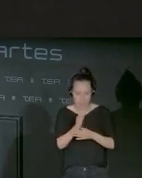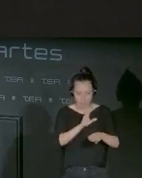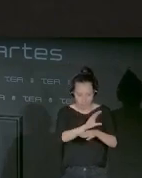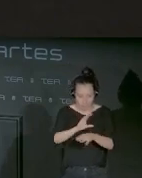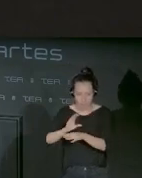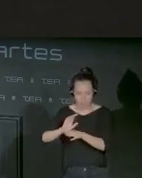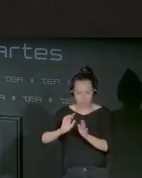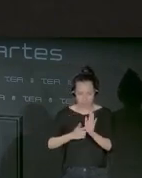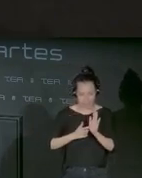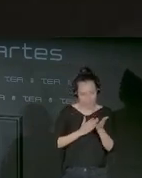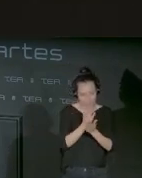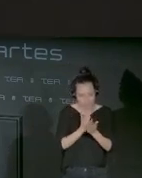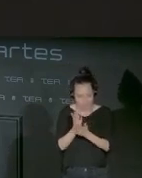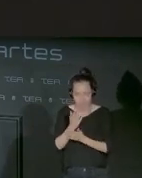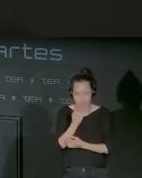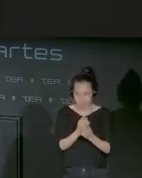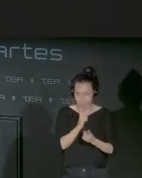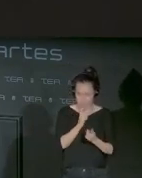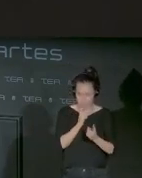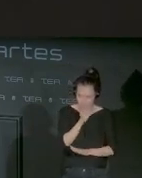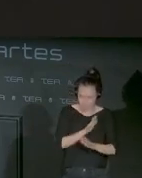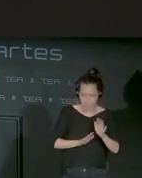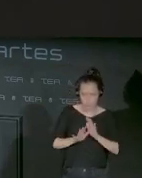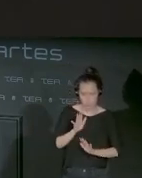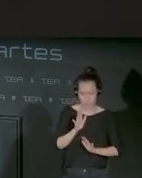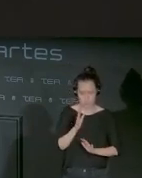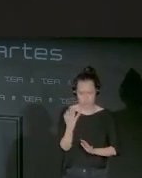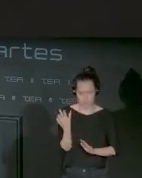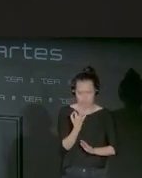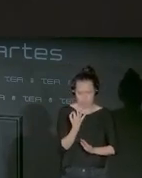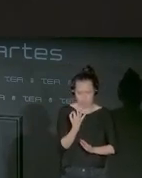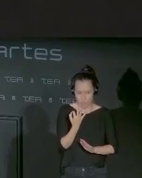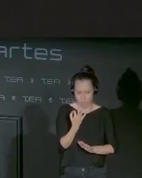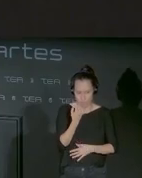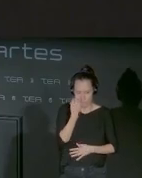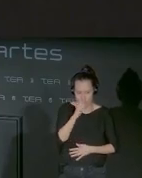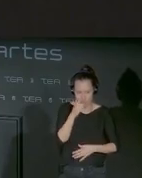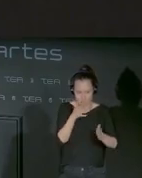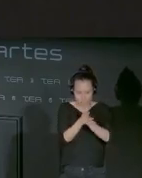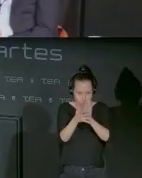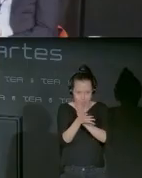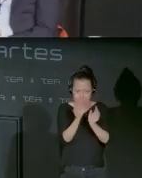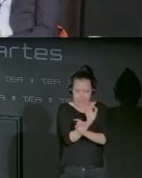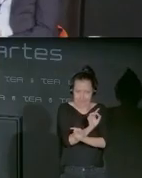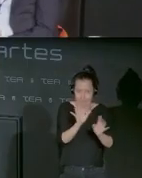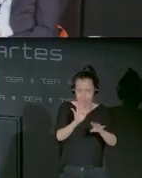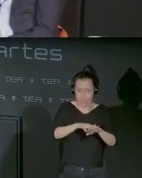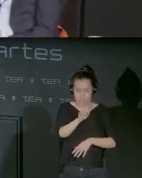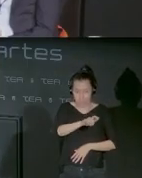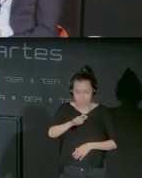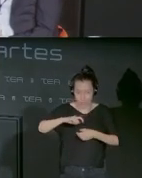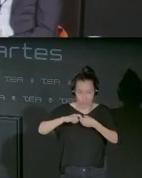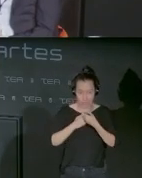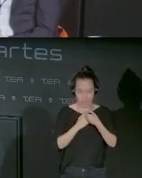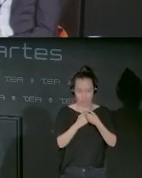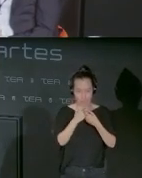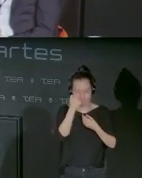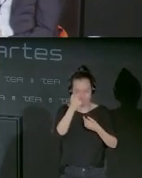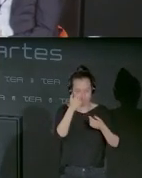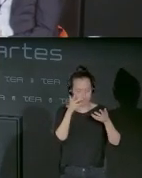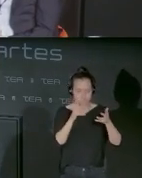you at this point. Now you can go there. Now you can go there and just be there. So thank you for